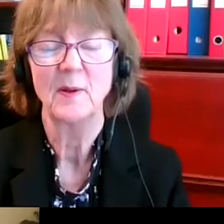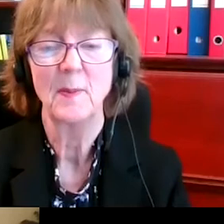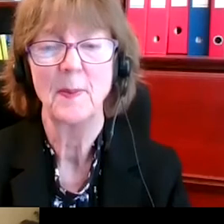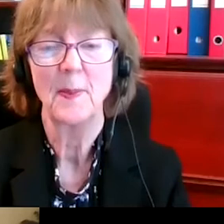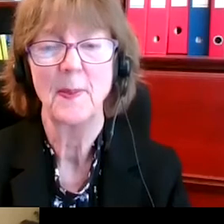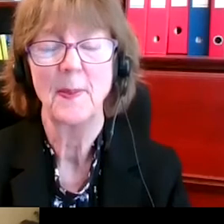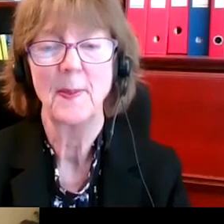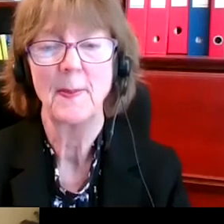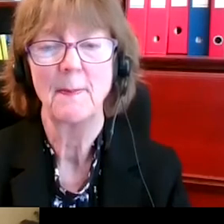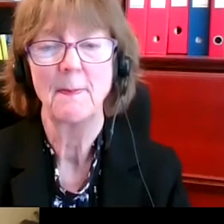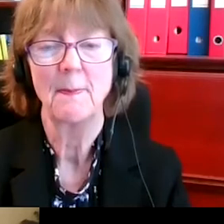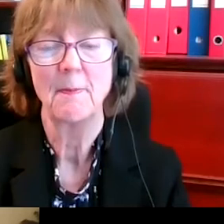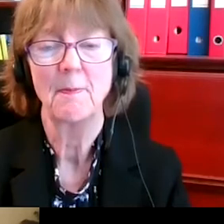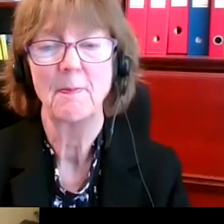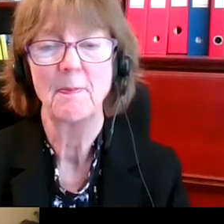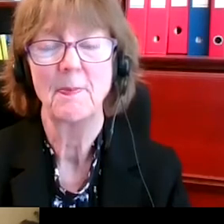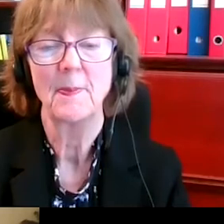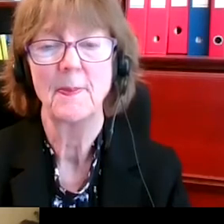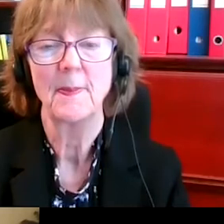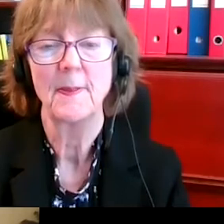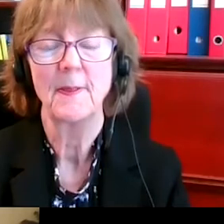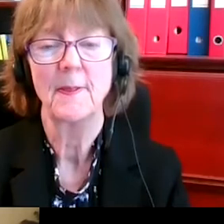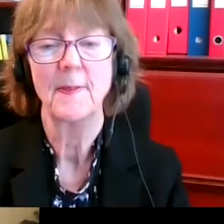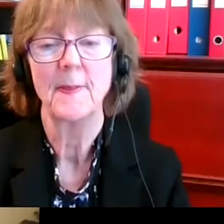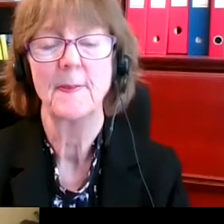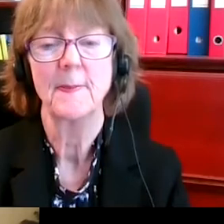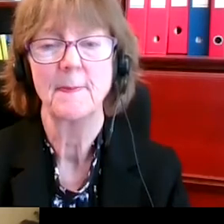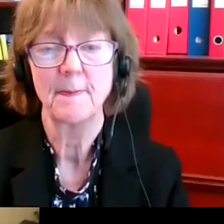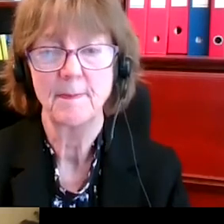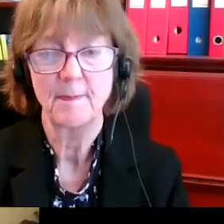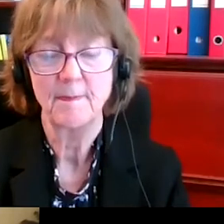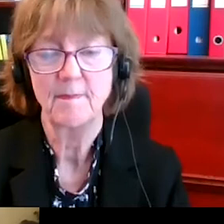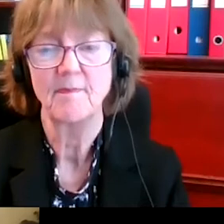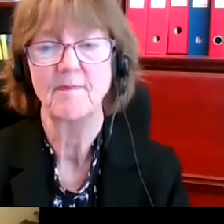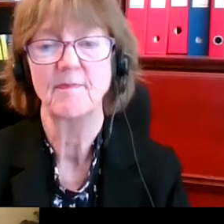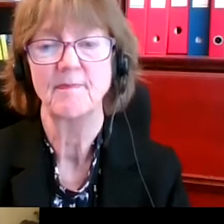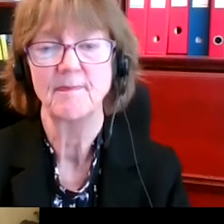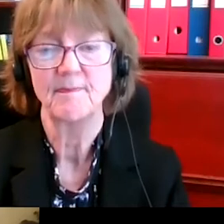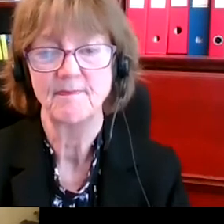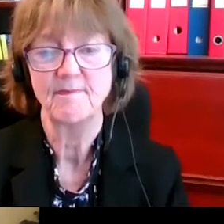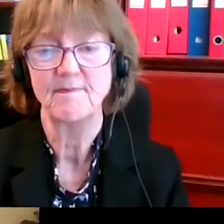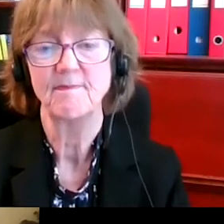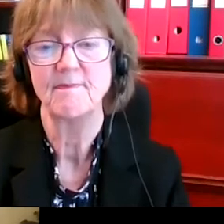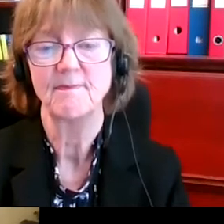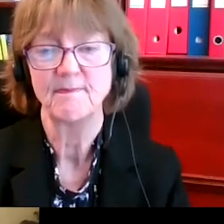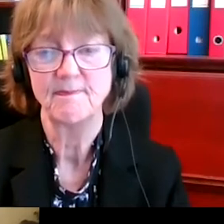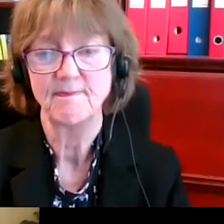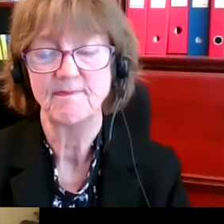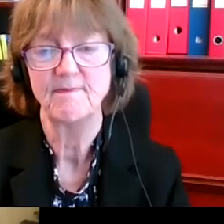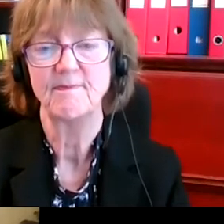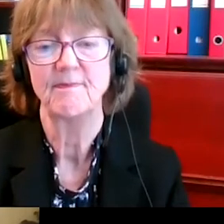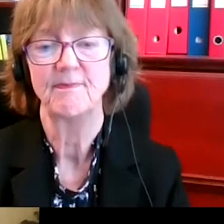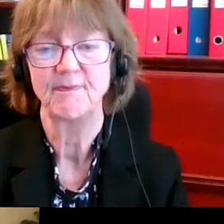we reach parents as duty bearers in terms of this Convention on the Rights of Persons with Disabilities, as well as the